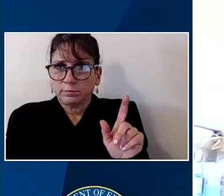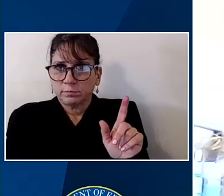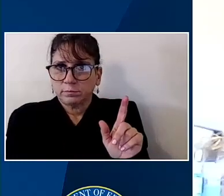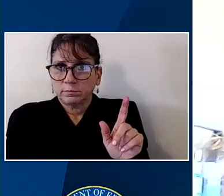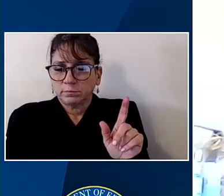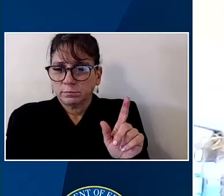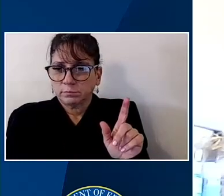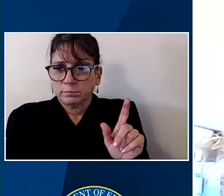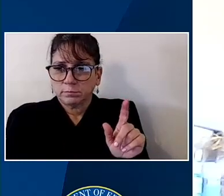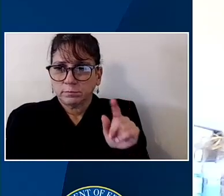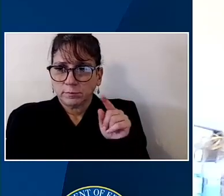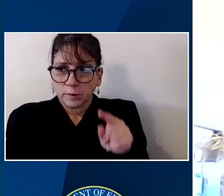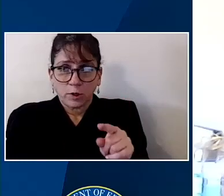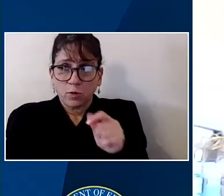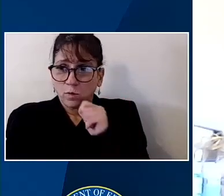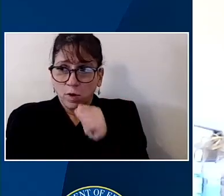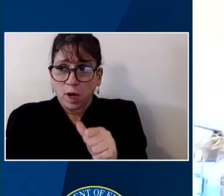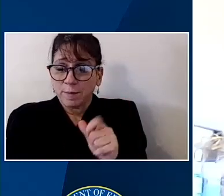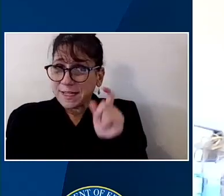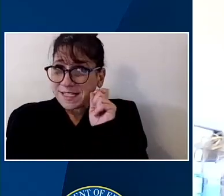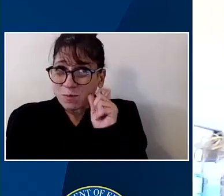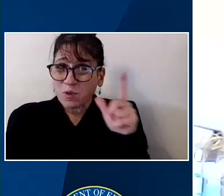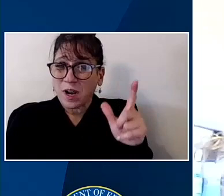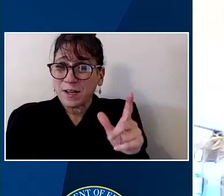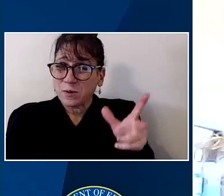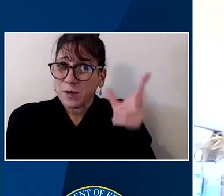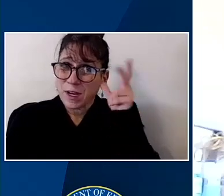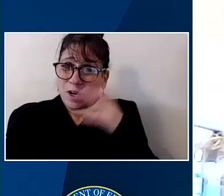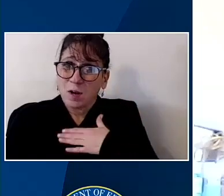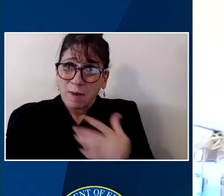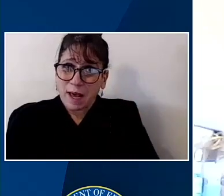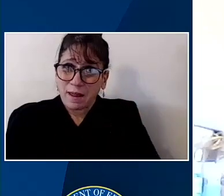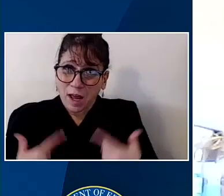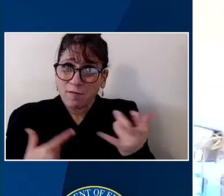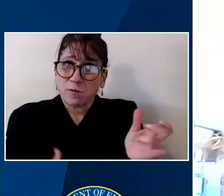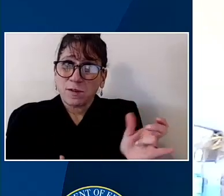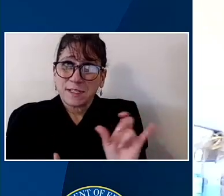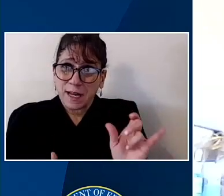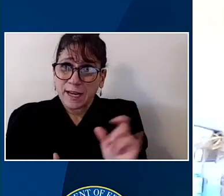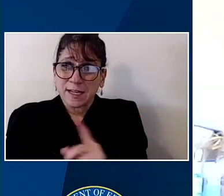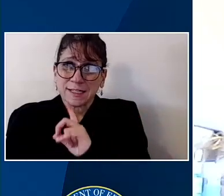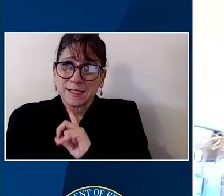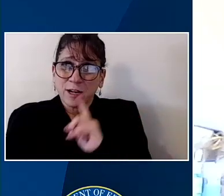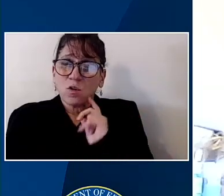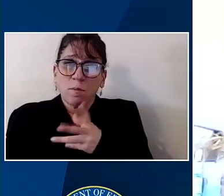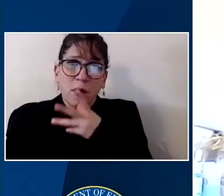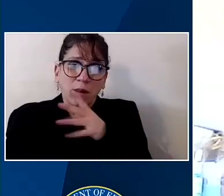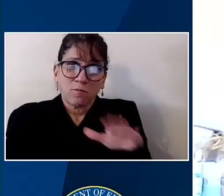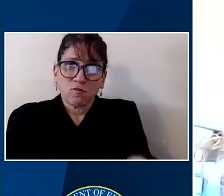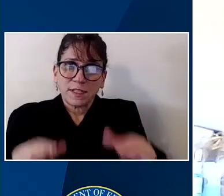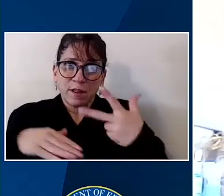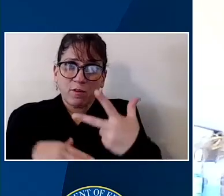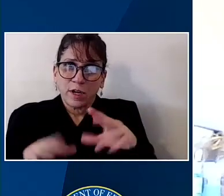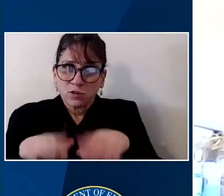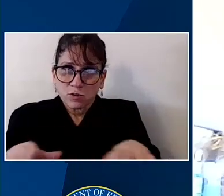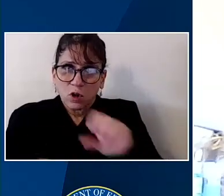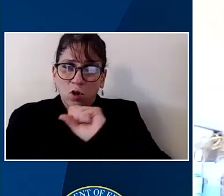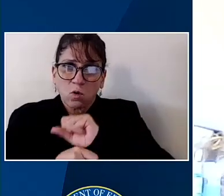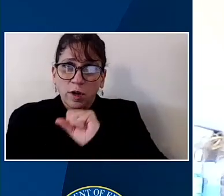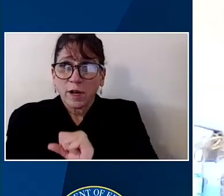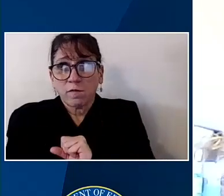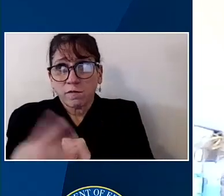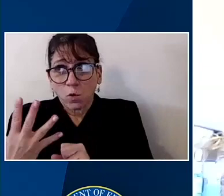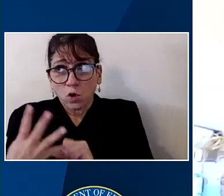2021. You won't be too surprised to hear what my life was like as a single mom raising three children, working four jobs.